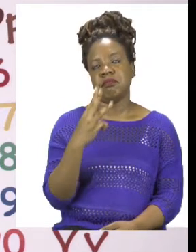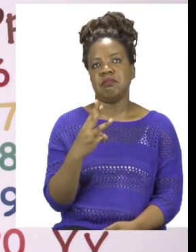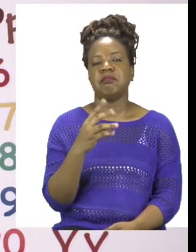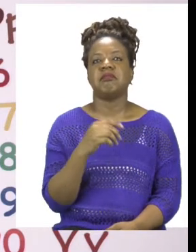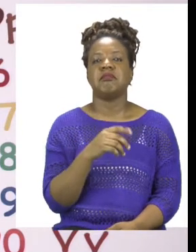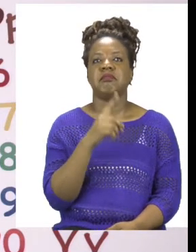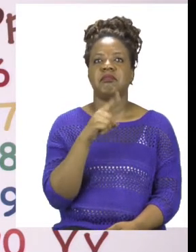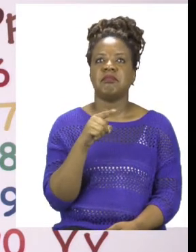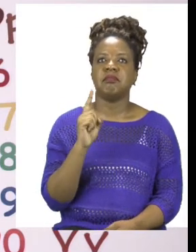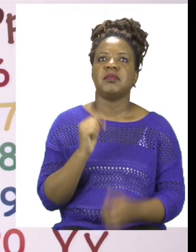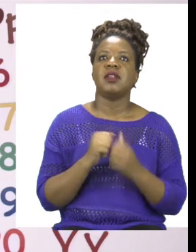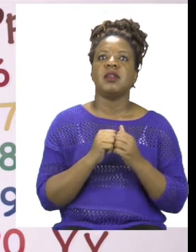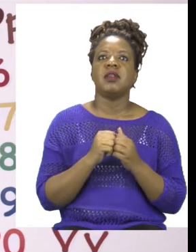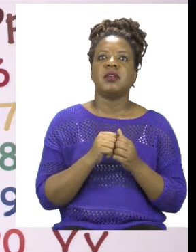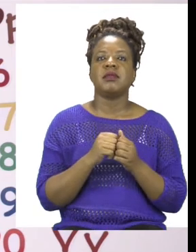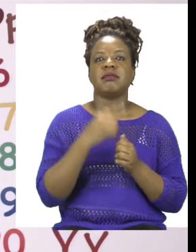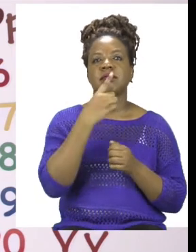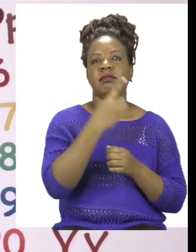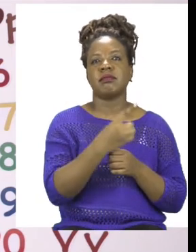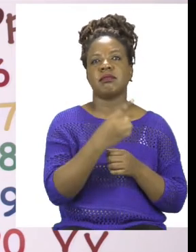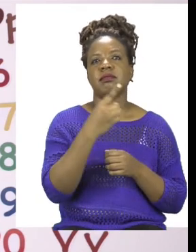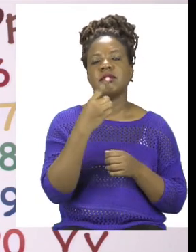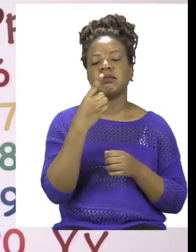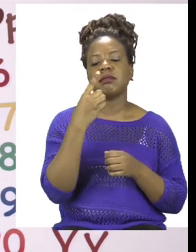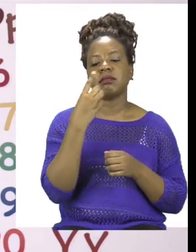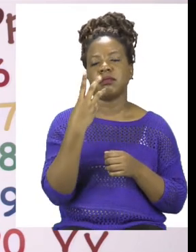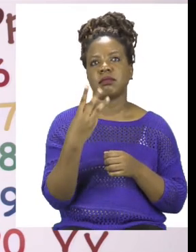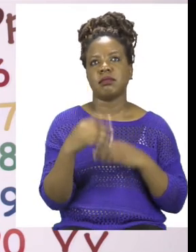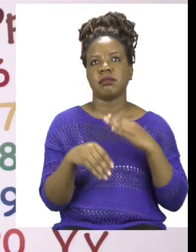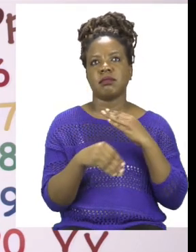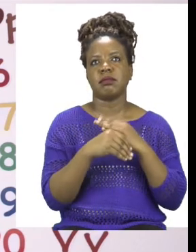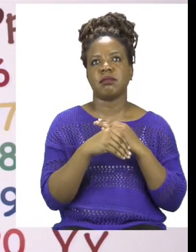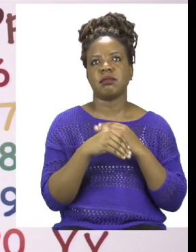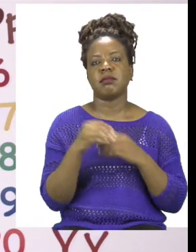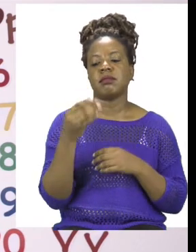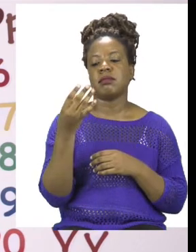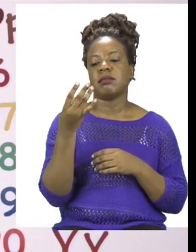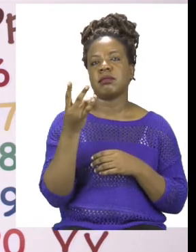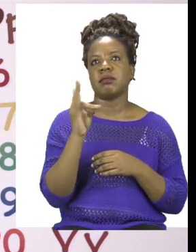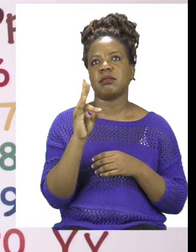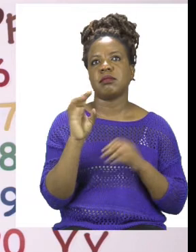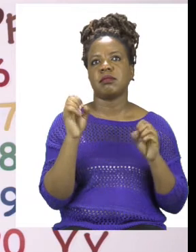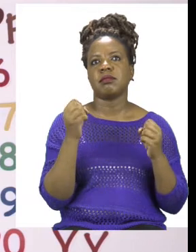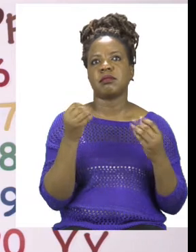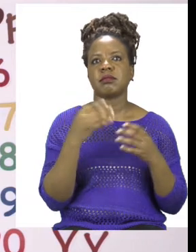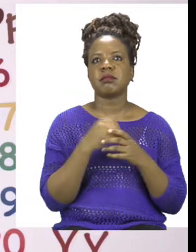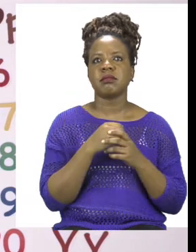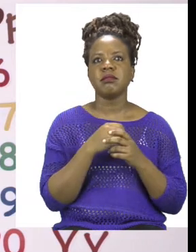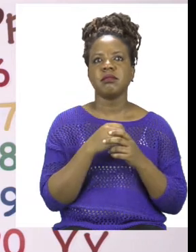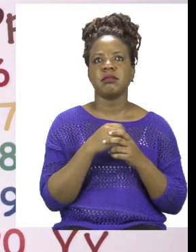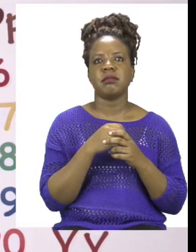we can go forward. We can say 13 plus 7. So we look for 7